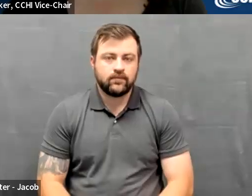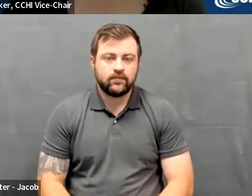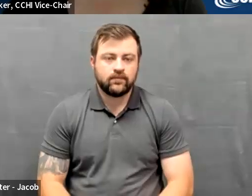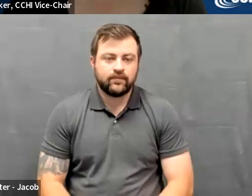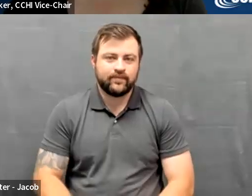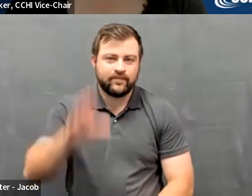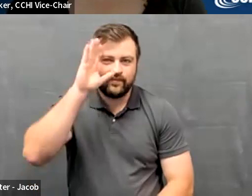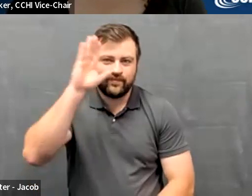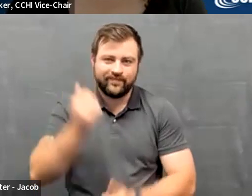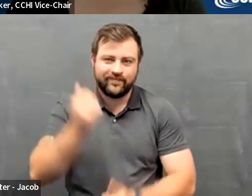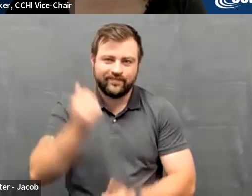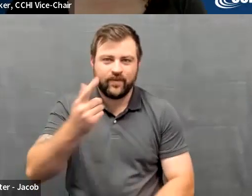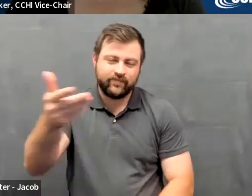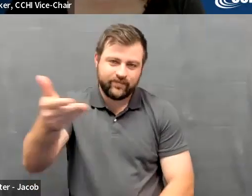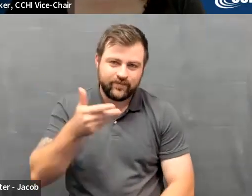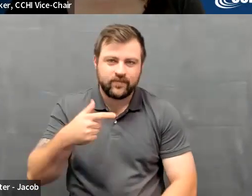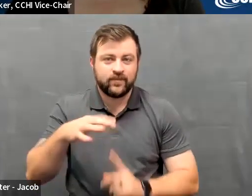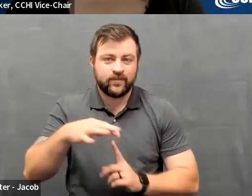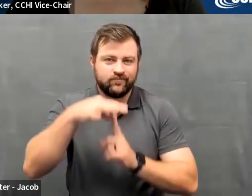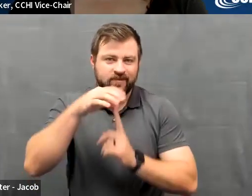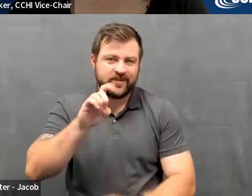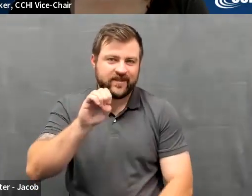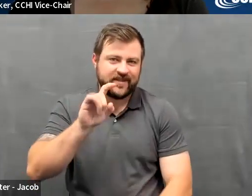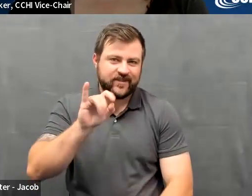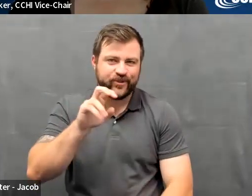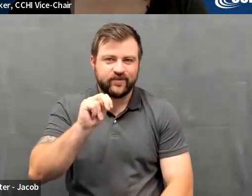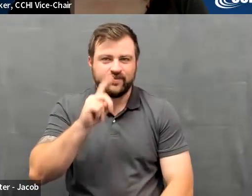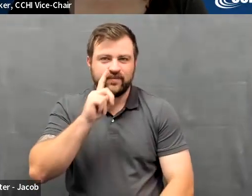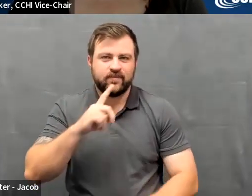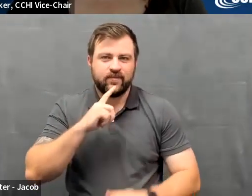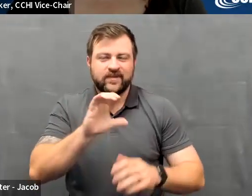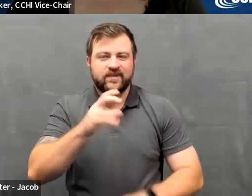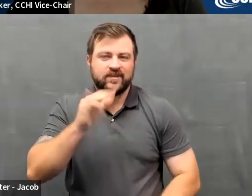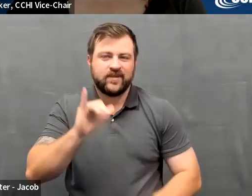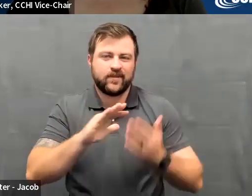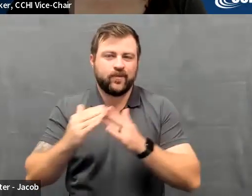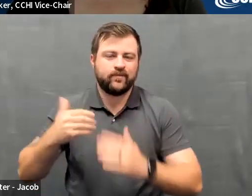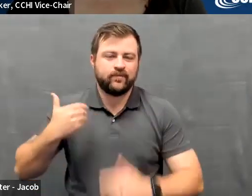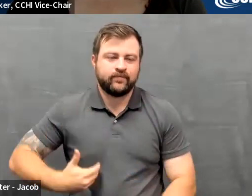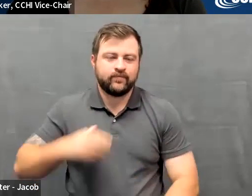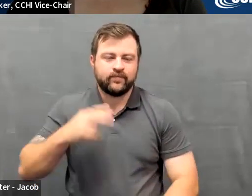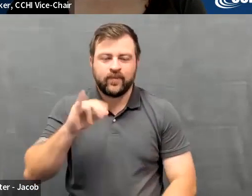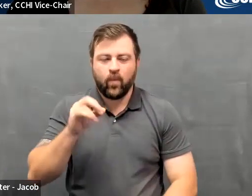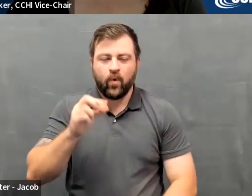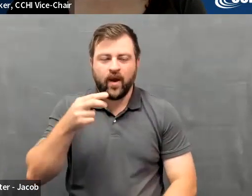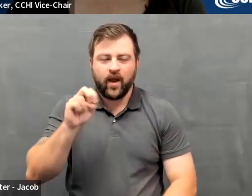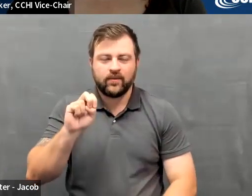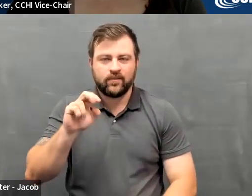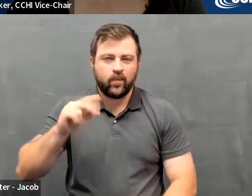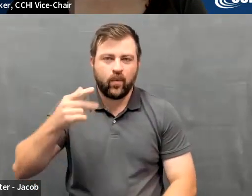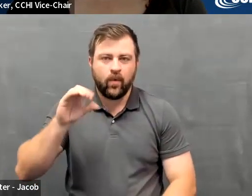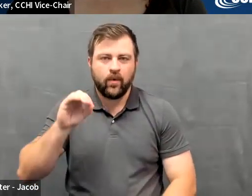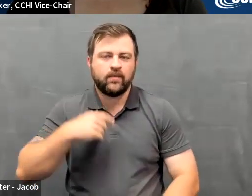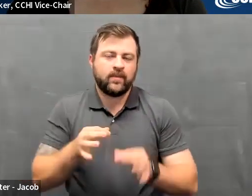Hi, everyone, and welcome to a special edition of the CCHI Community Conversation. My name is Jorge Ungo. I am the Language Access Advocate